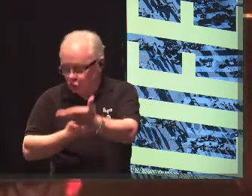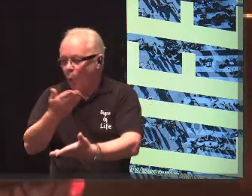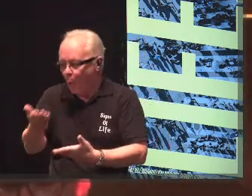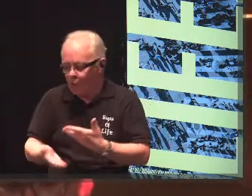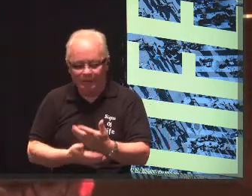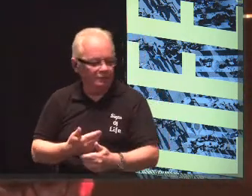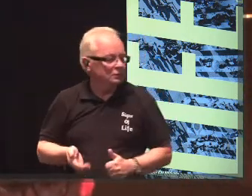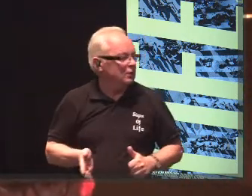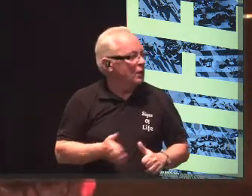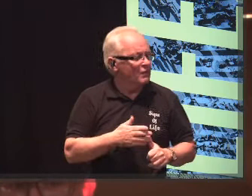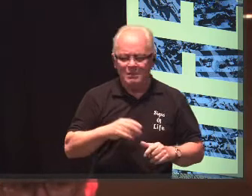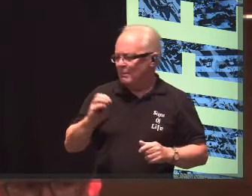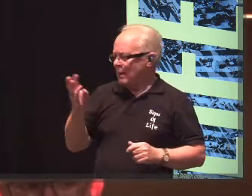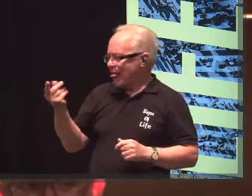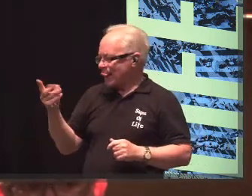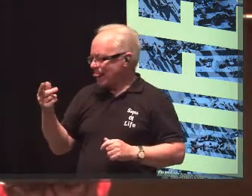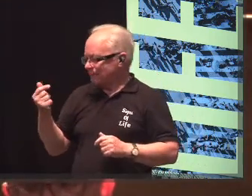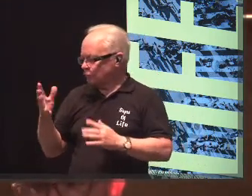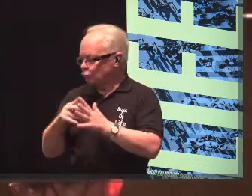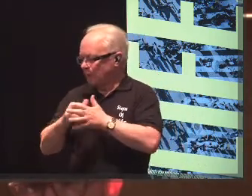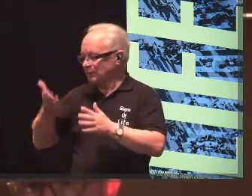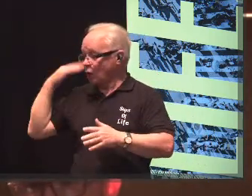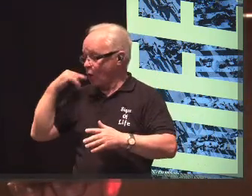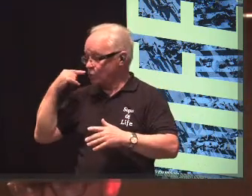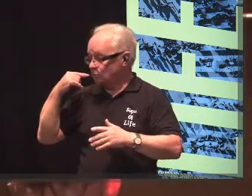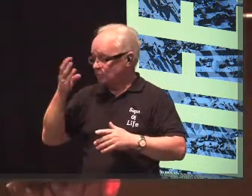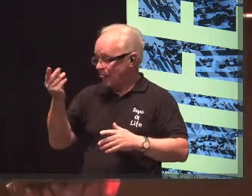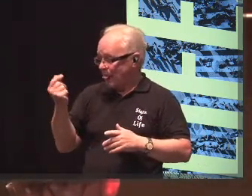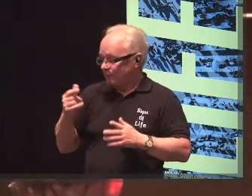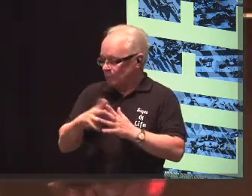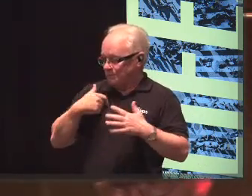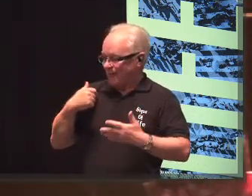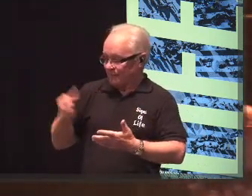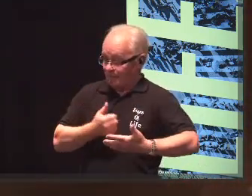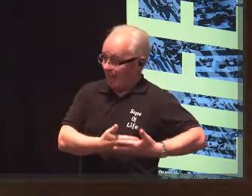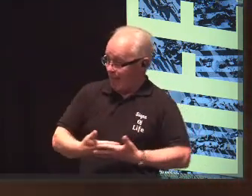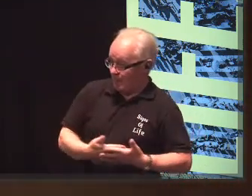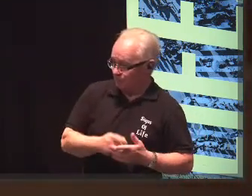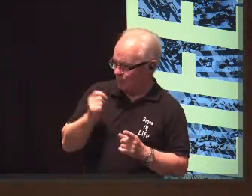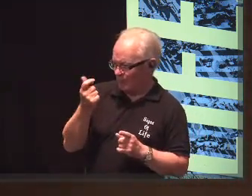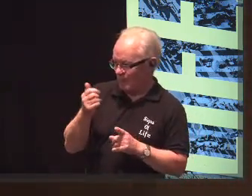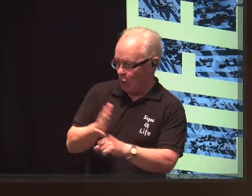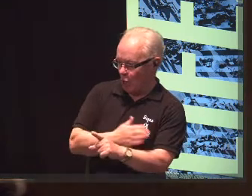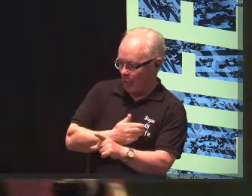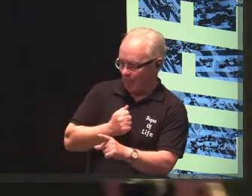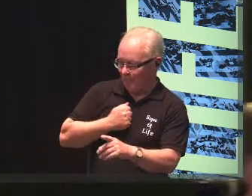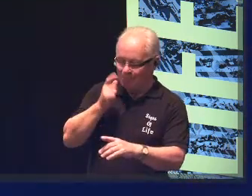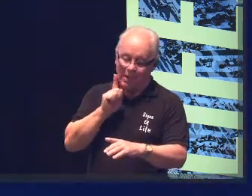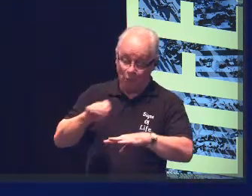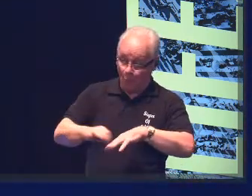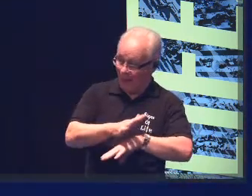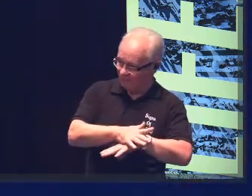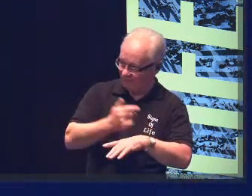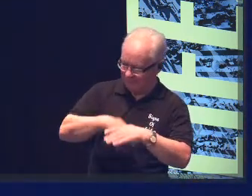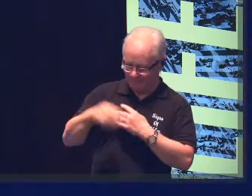came 11 weeks ago, maybe not just according to plan, a little bit early. And Jade had in